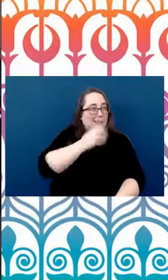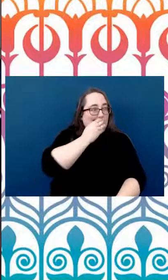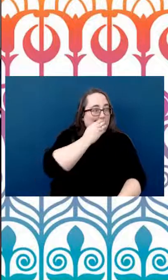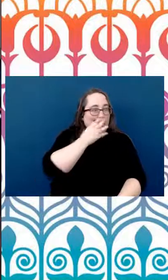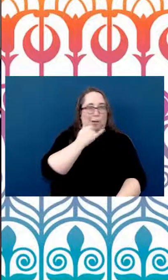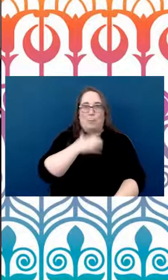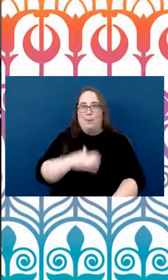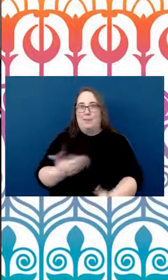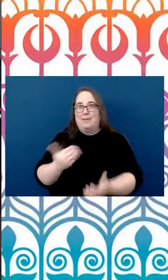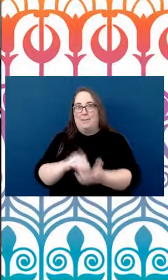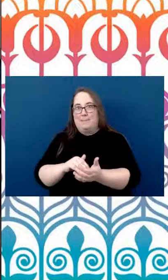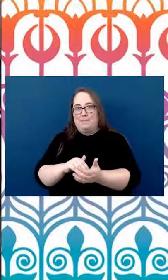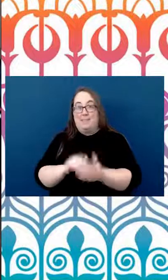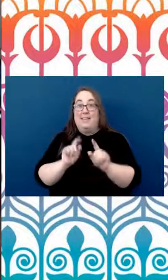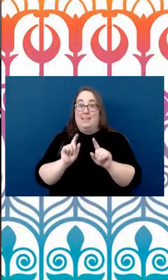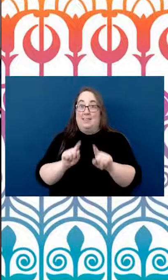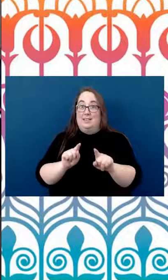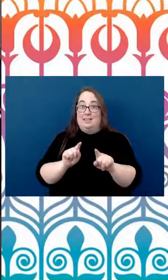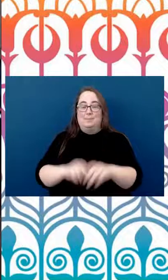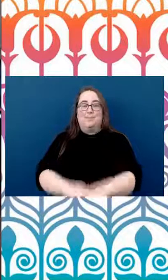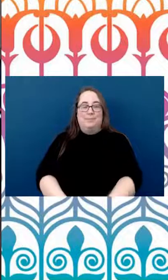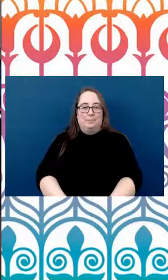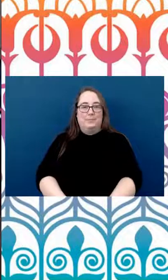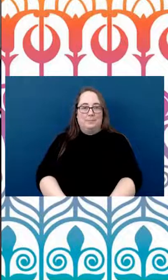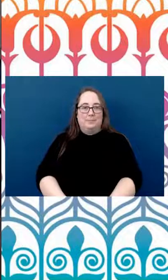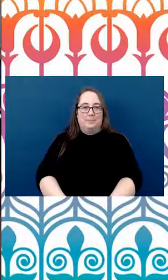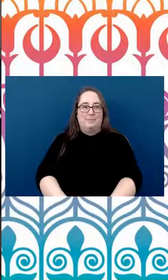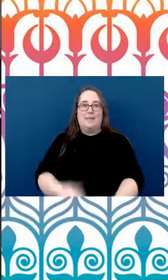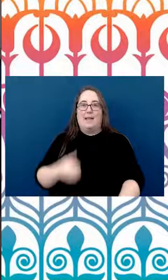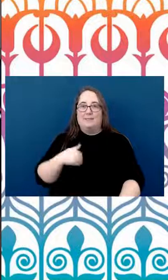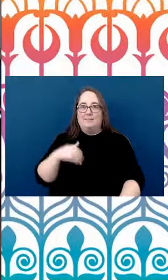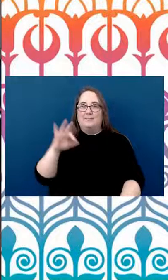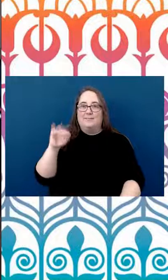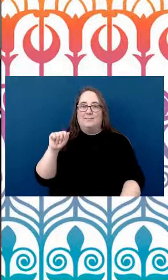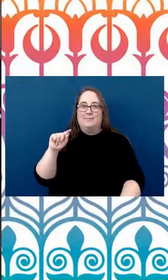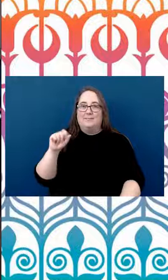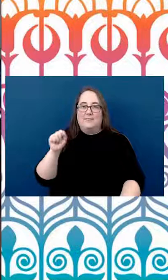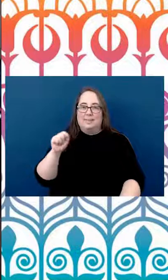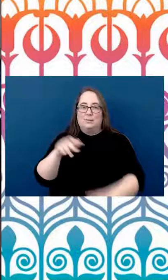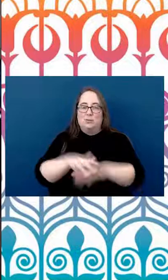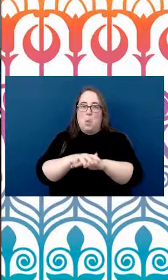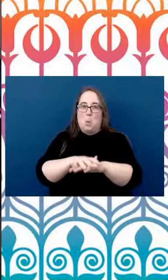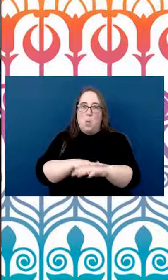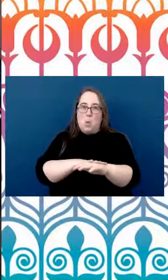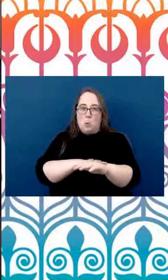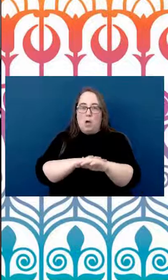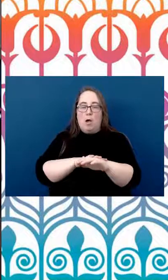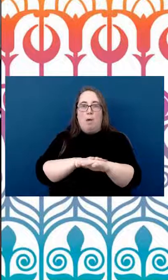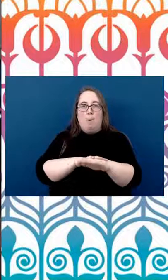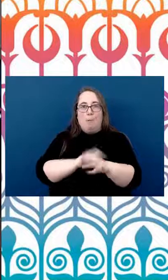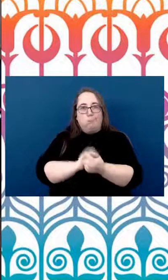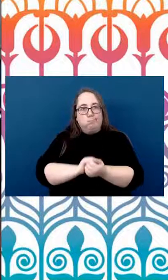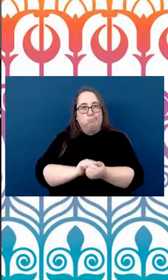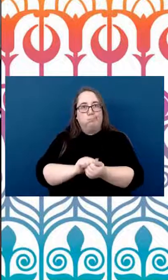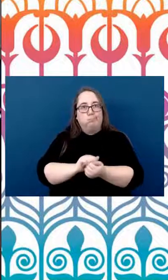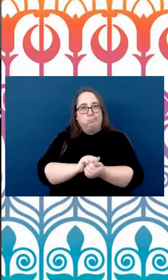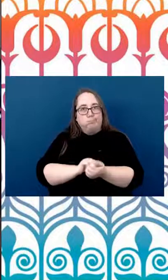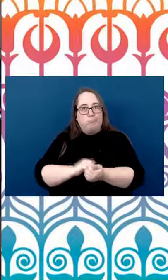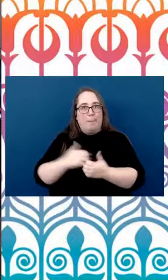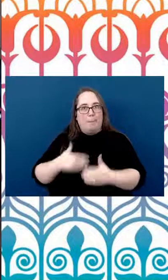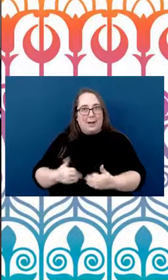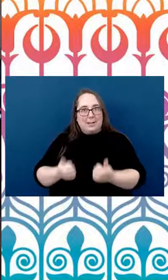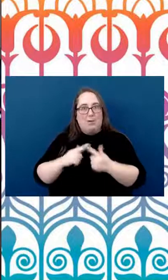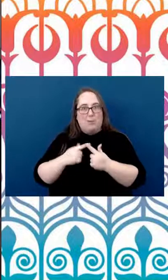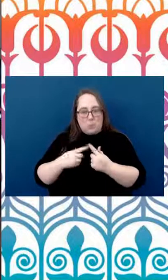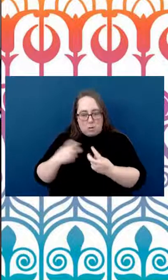again. This, because it has fats, it slows it down because your body's trying to like use it up. But then